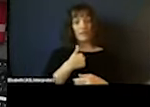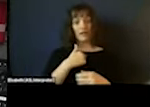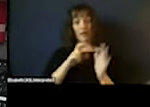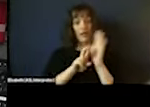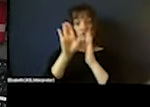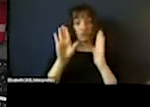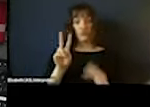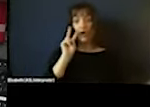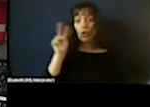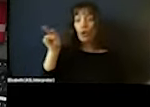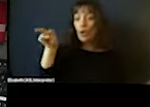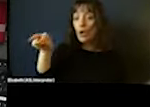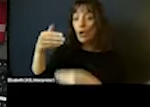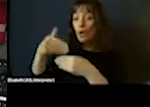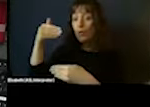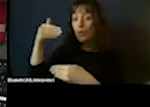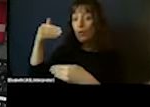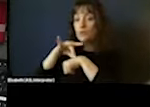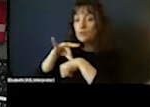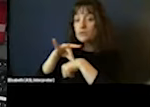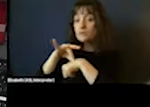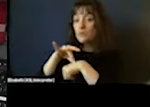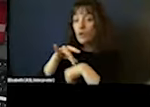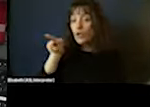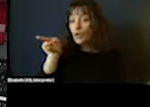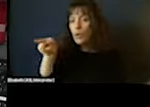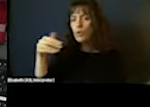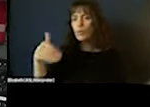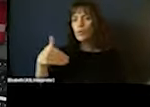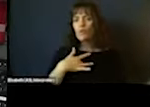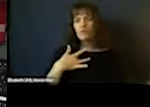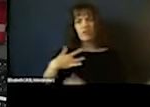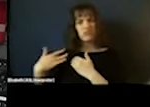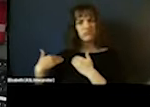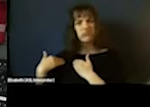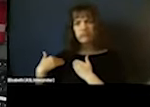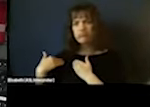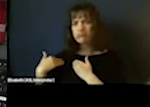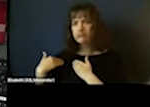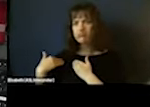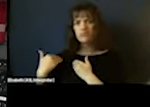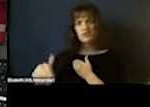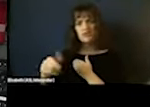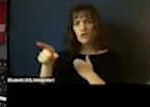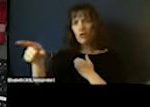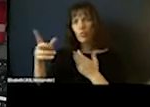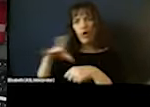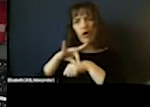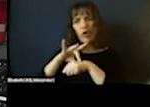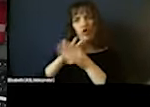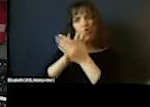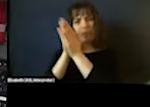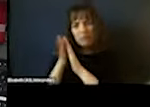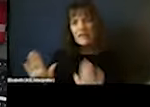huge responsibility on our shoulder. How can we help earth to be more peaceful? Around this time, not only